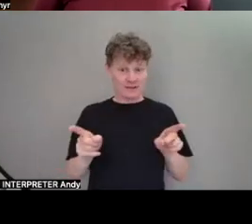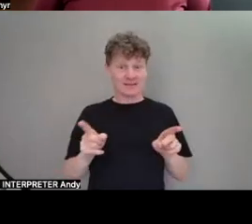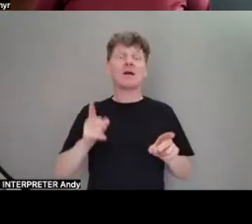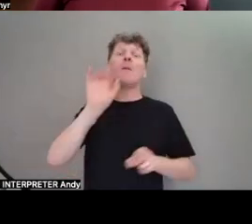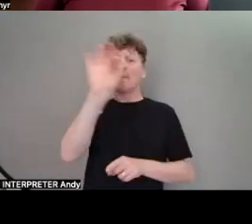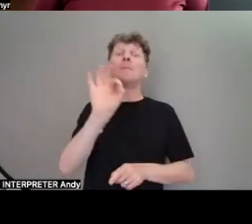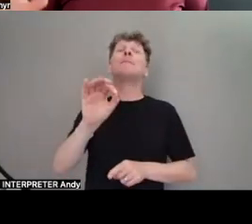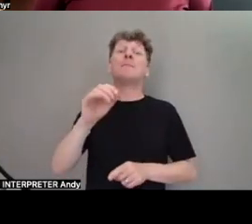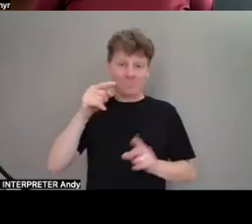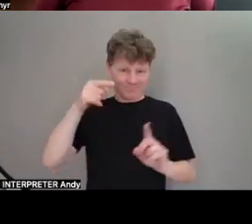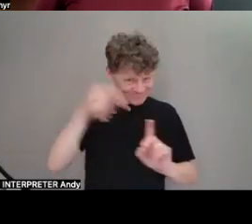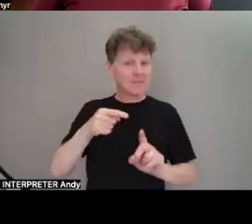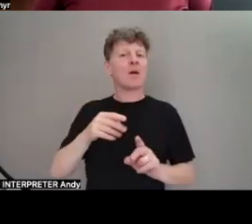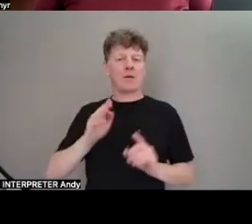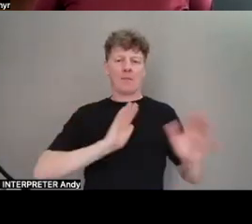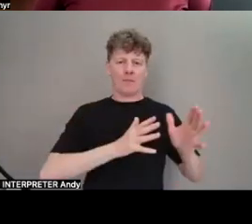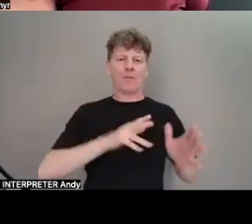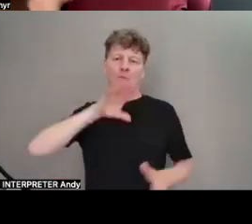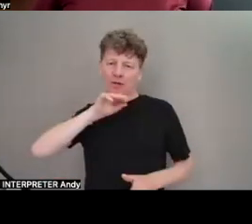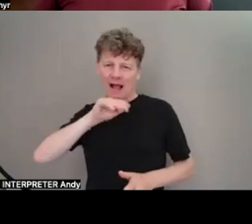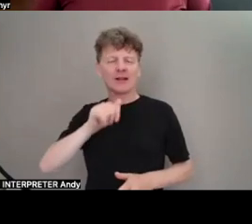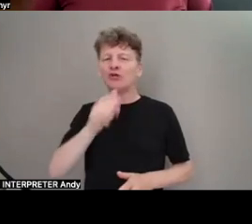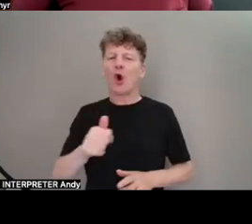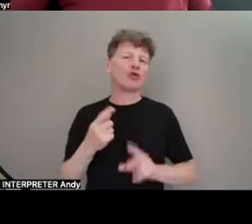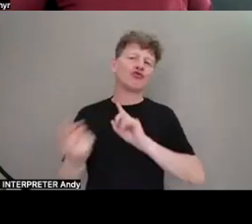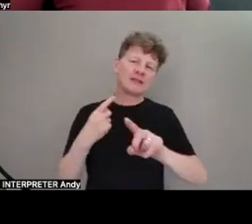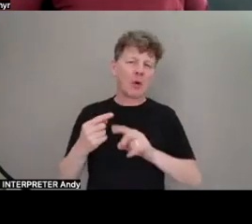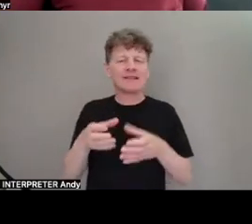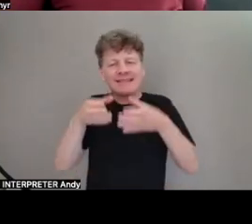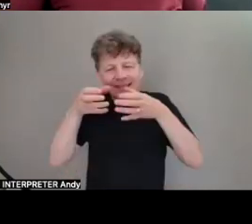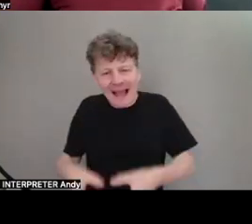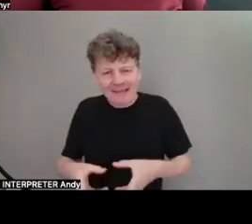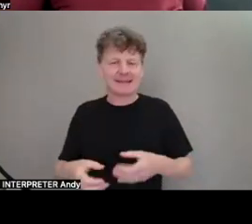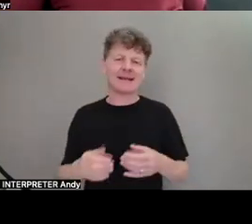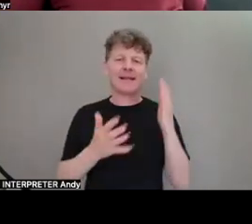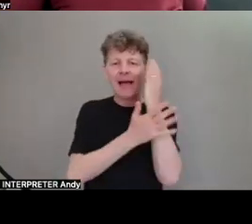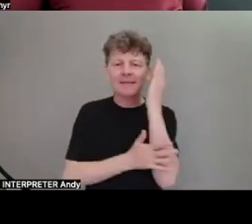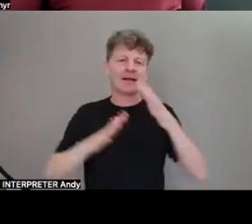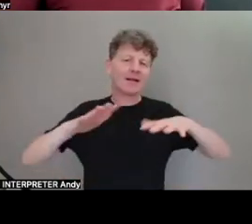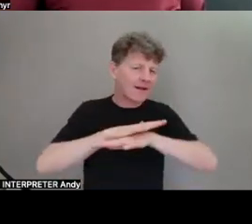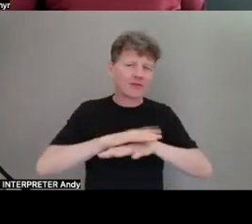from differences in response density or lexical coverage.